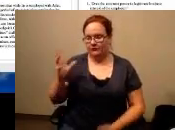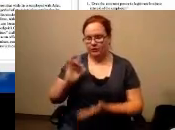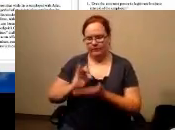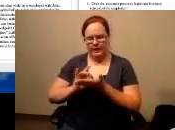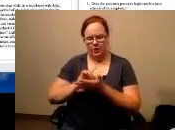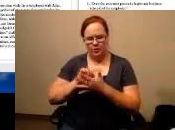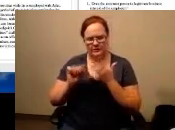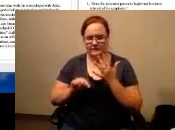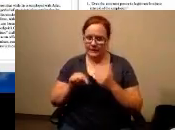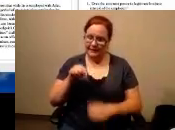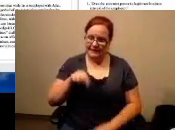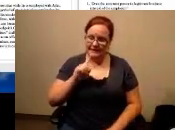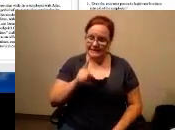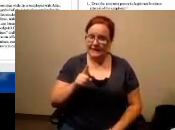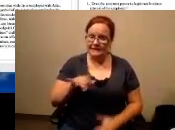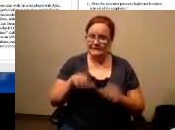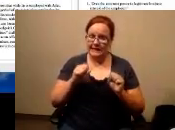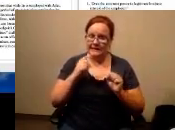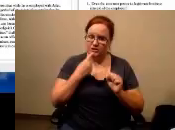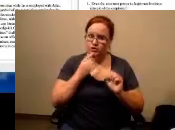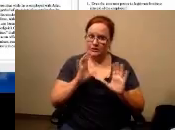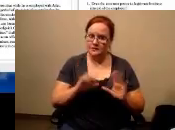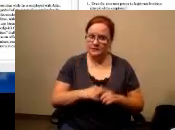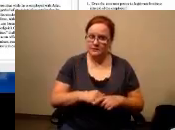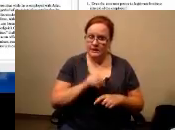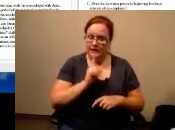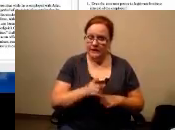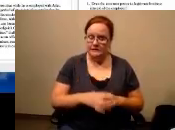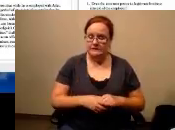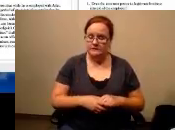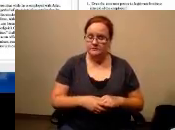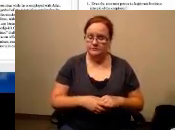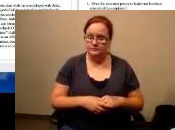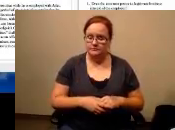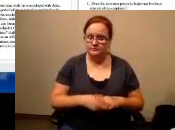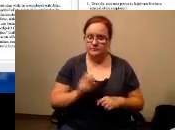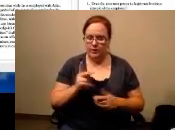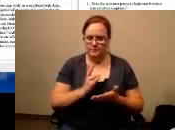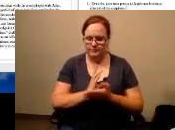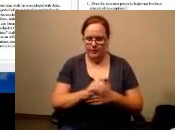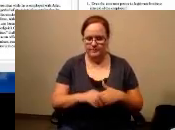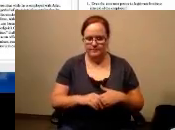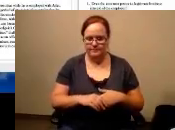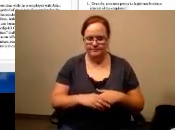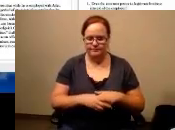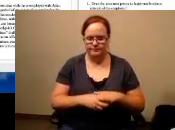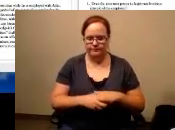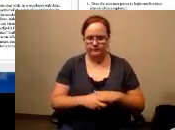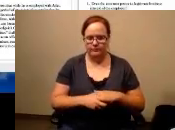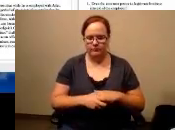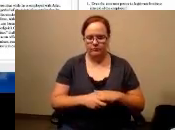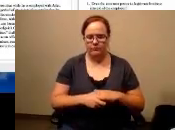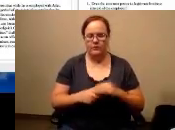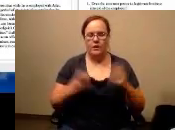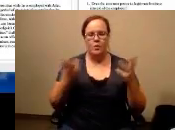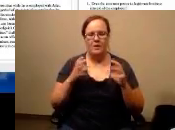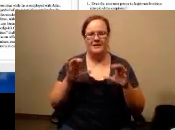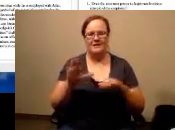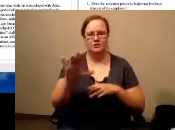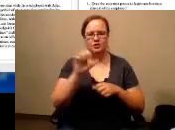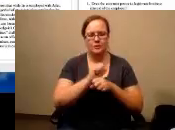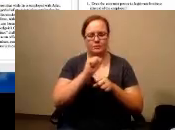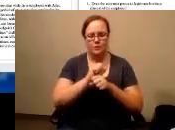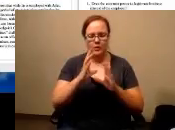I mean, these things are taken seriously. All right. What does your employer sue you